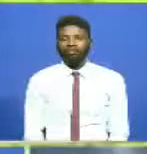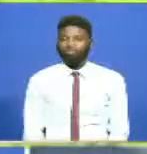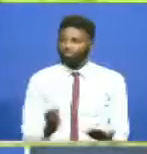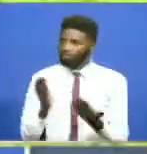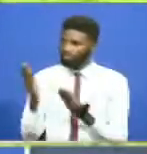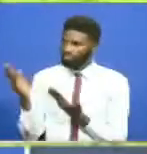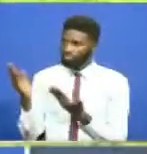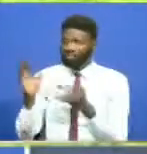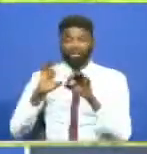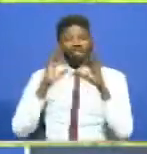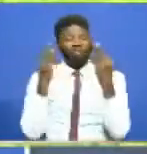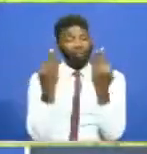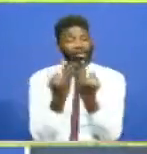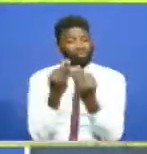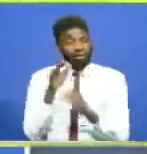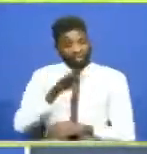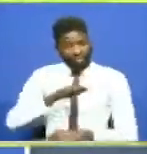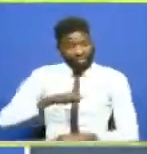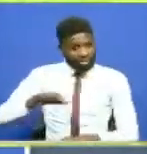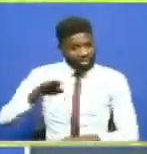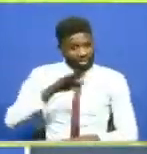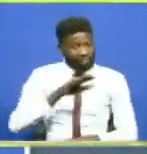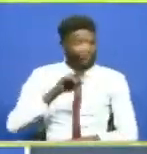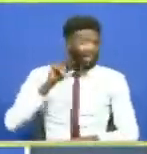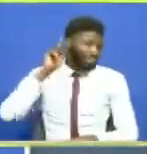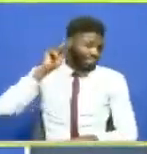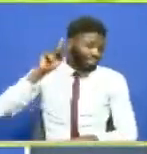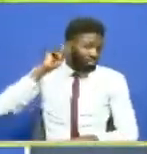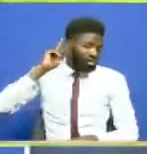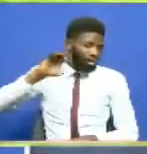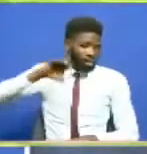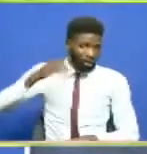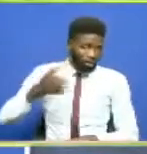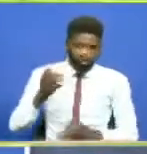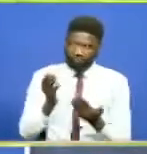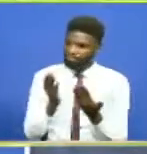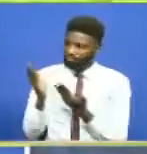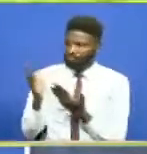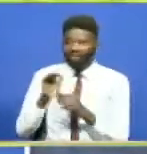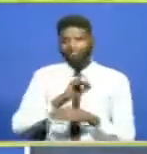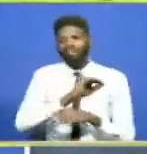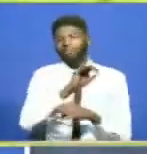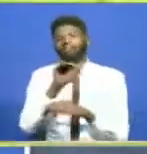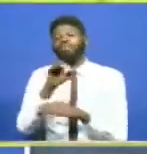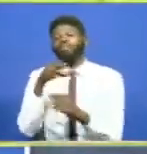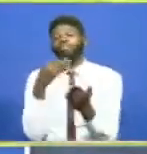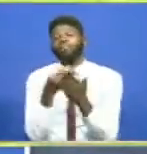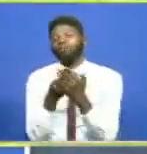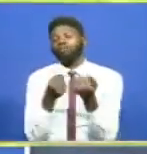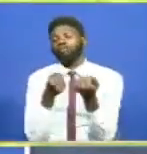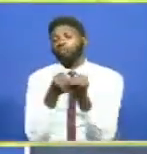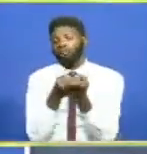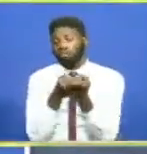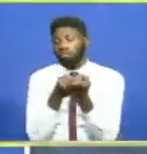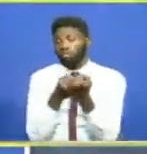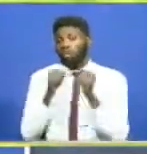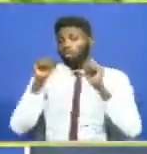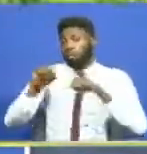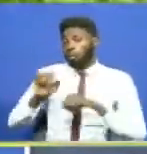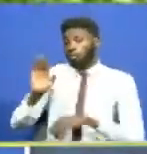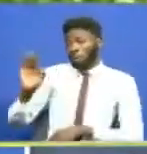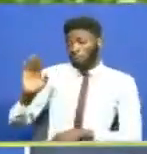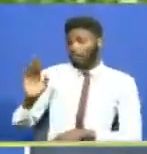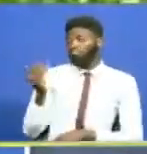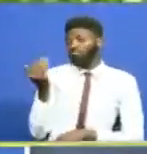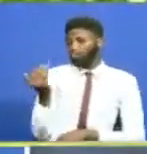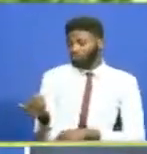Meanwhile, a family in Boitang’are, Sameta in Kisii County is appealing for financial assistance to enable the akin to